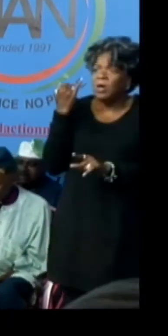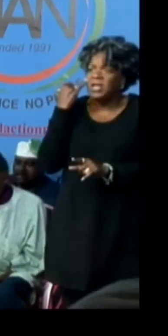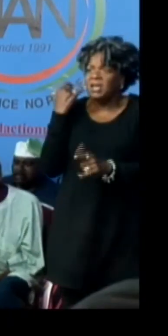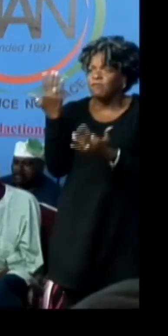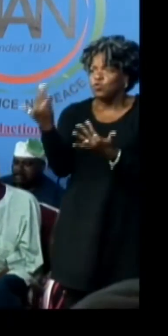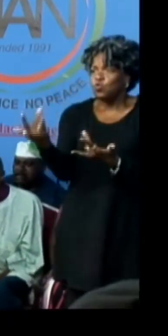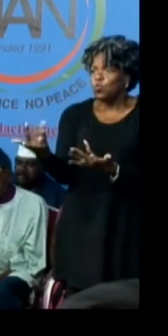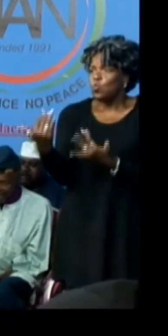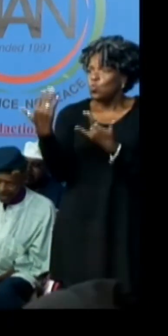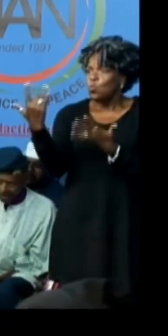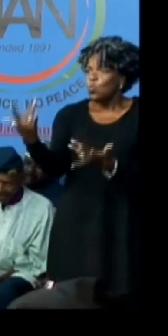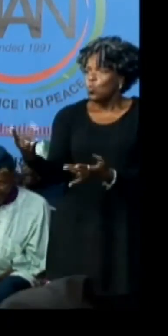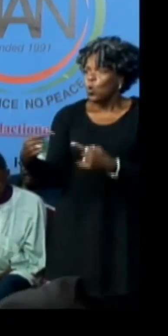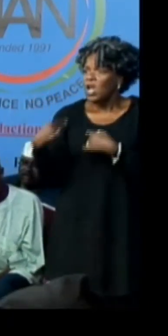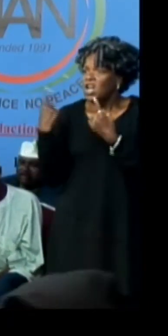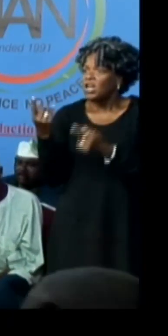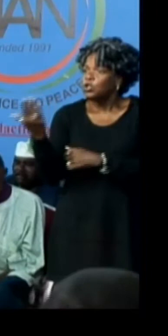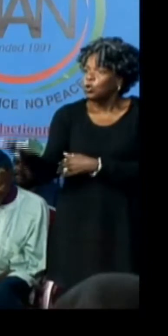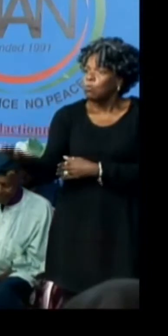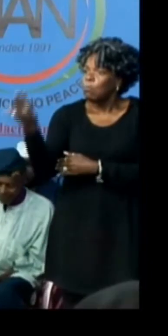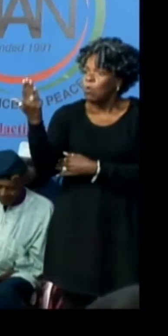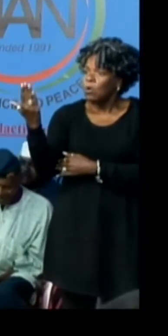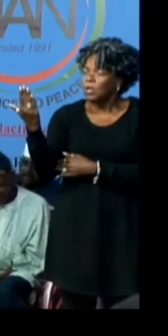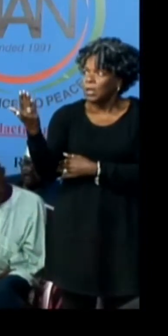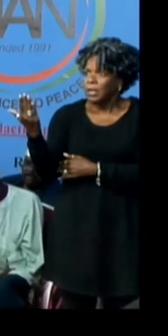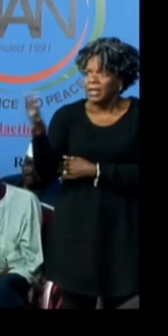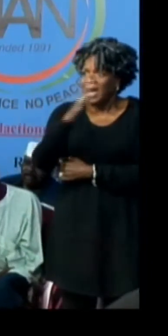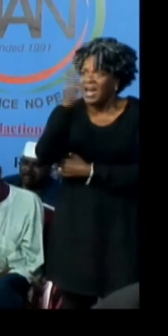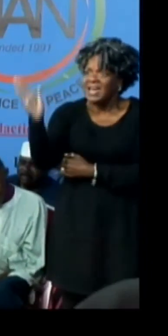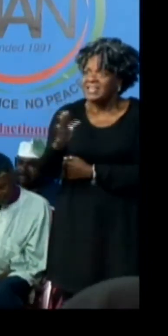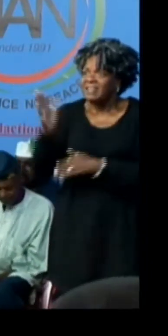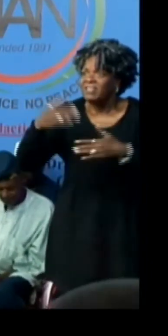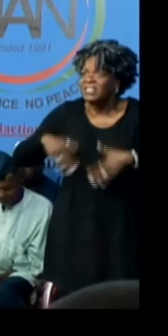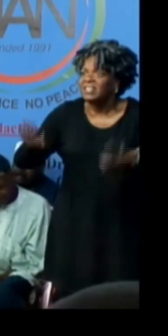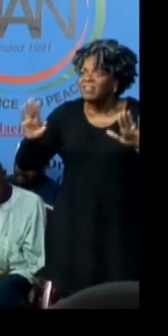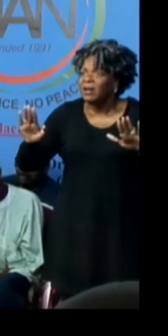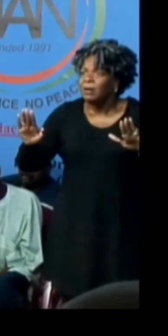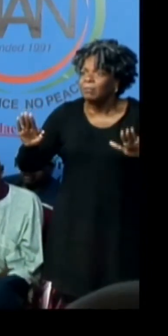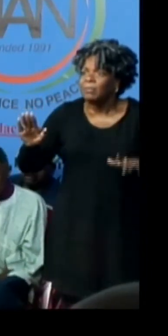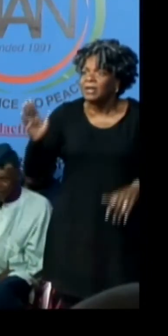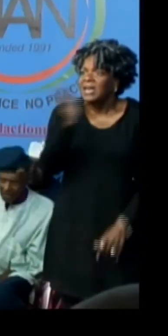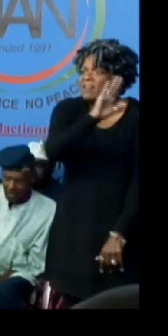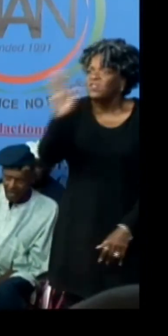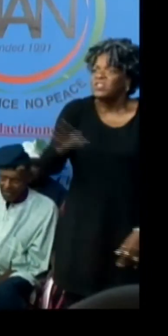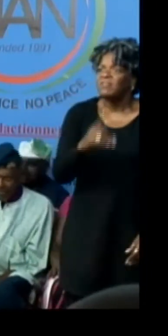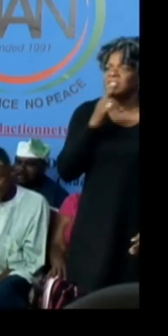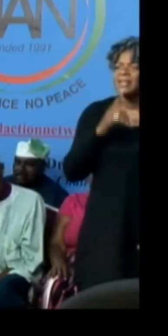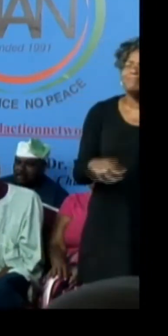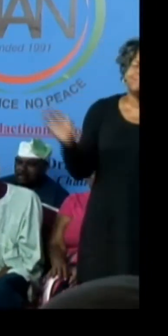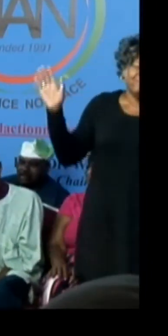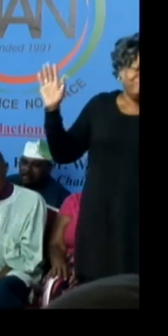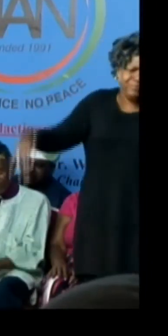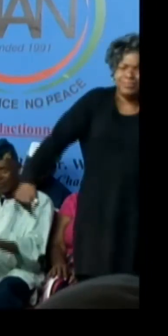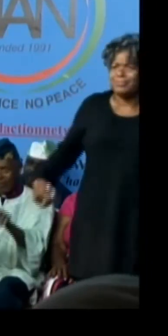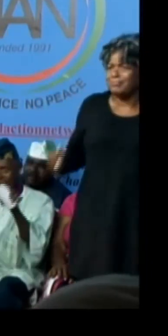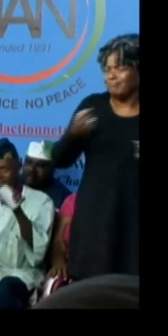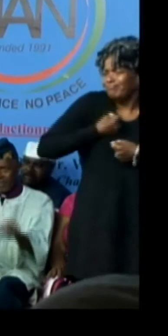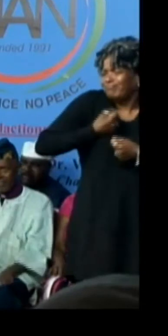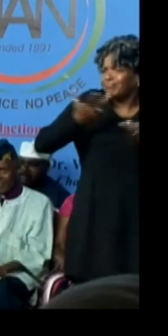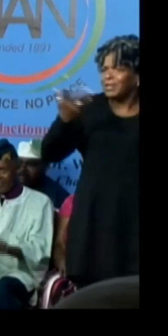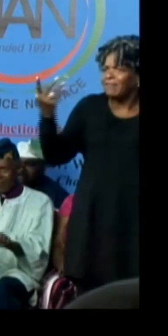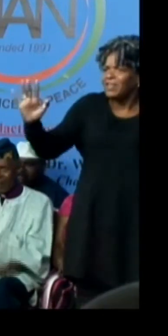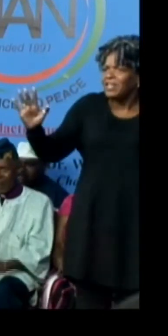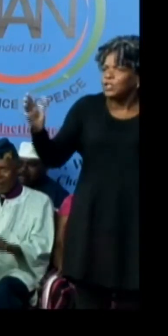if you hold out, if you won't give up, if you won't throw in the towel, just hold on through the